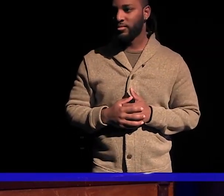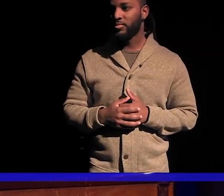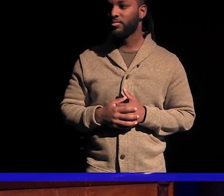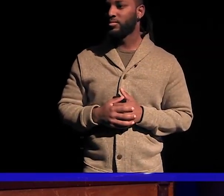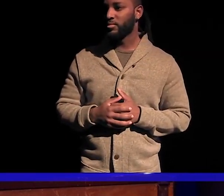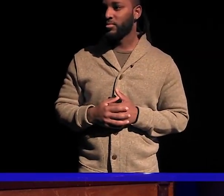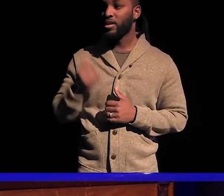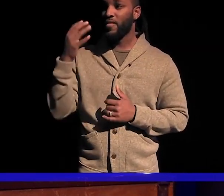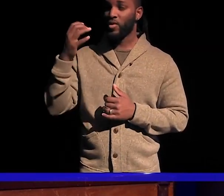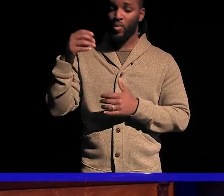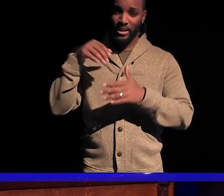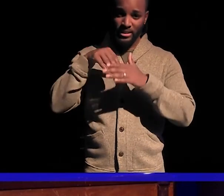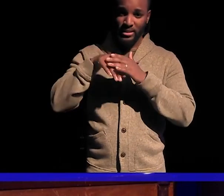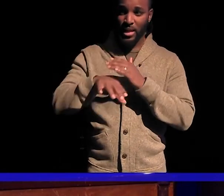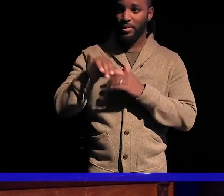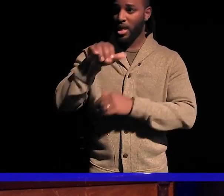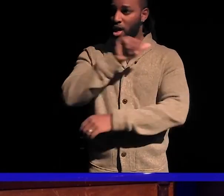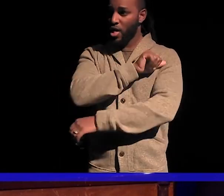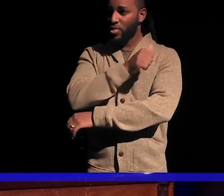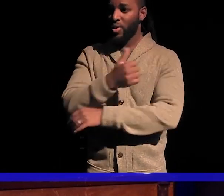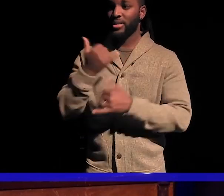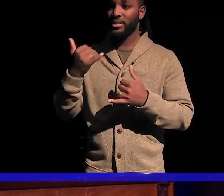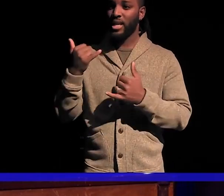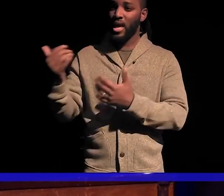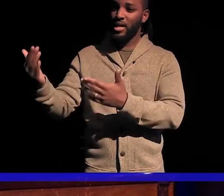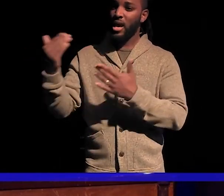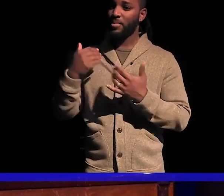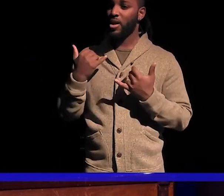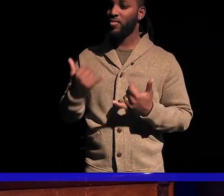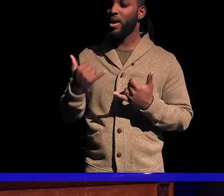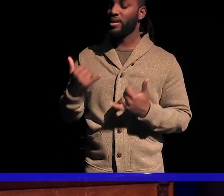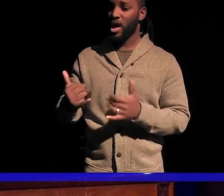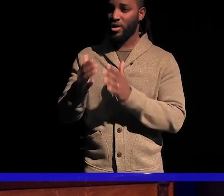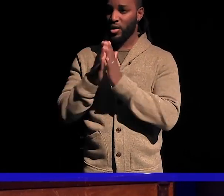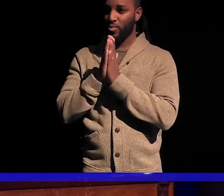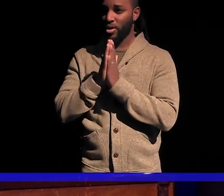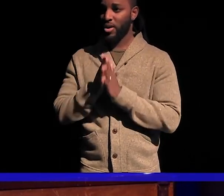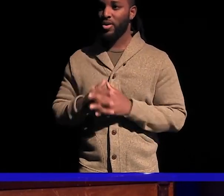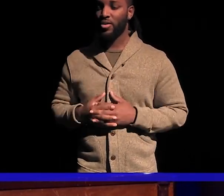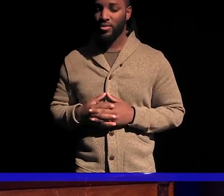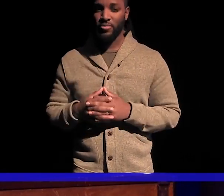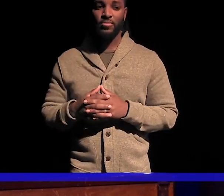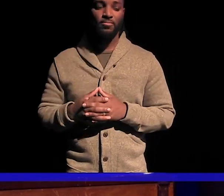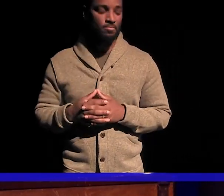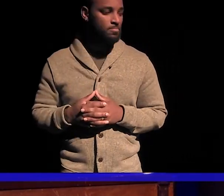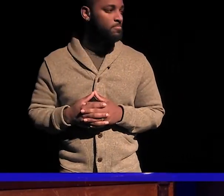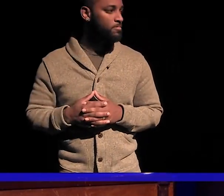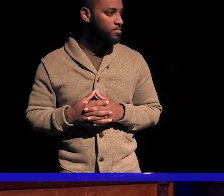If you want to step into that authority today, come down right now and get prayer.